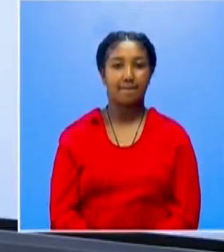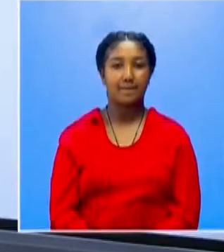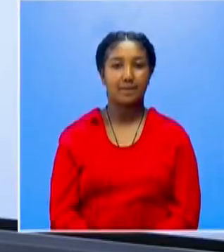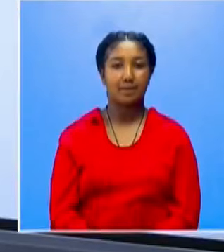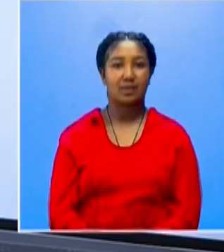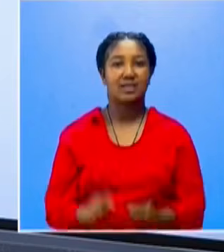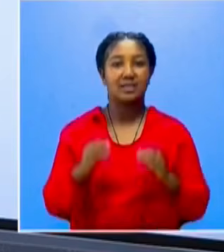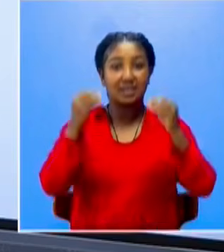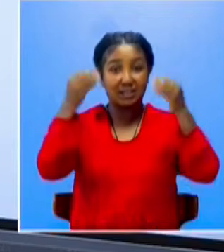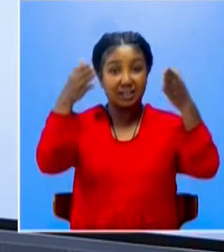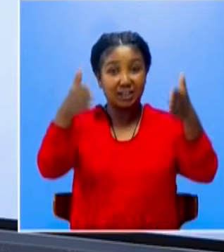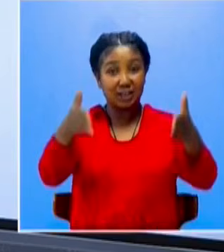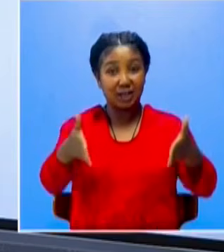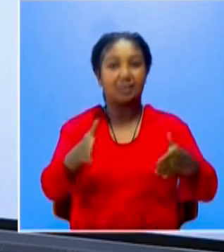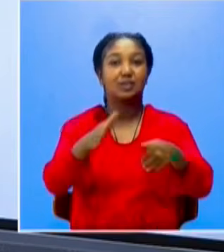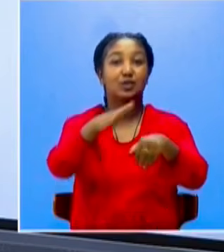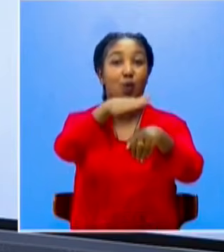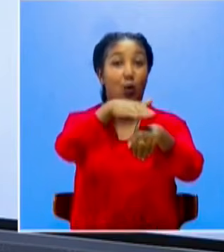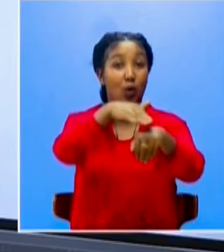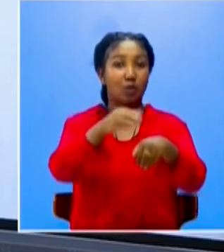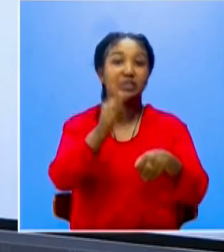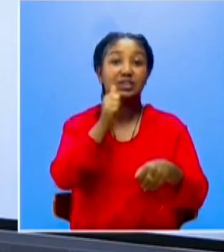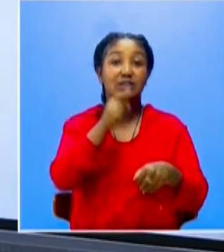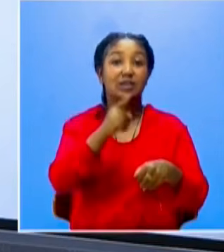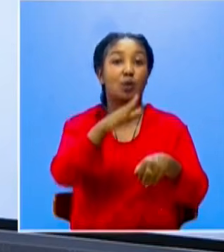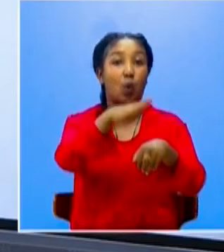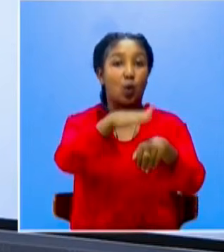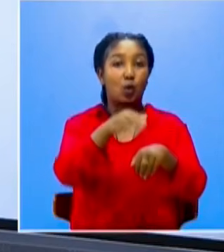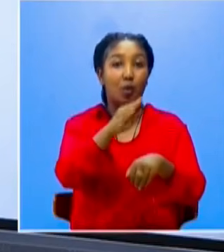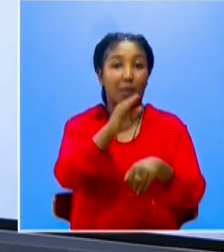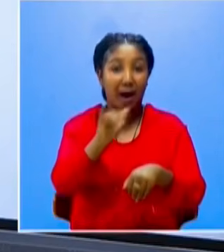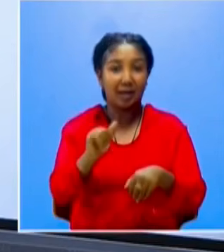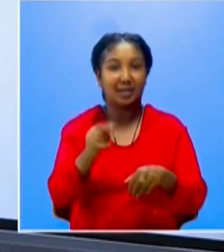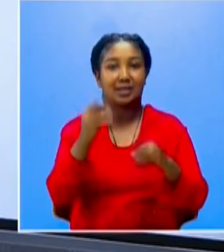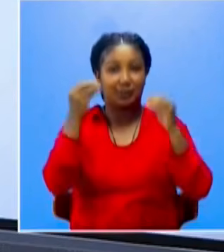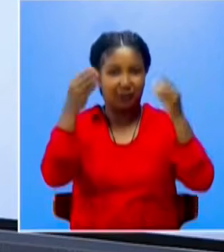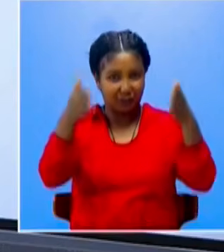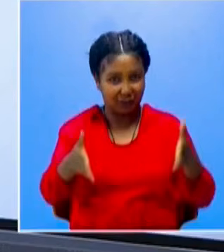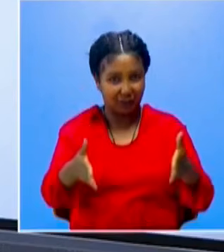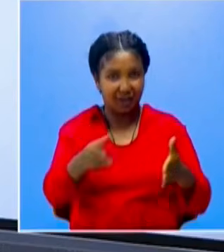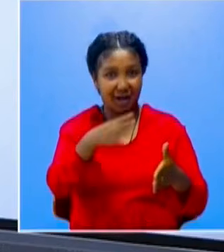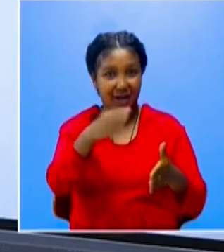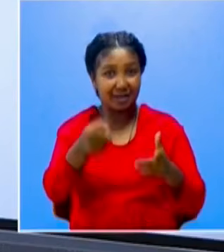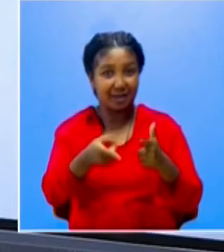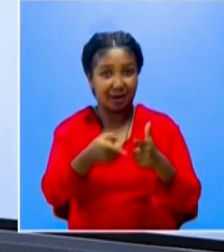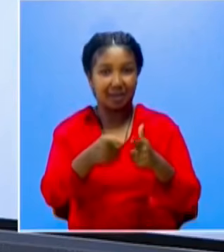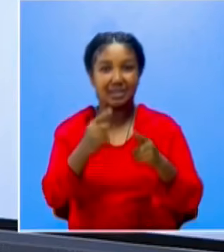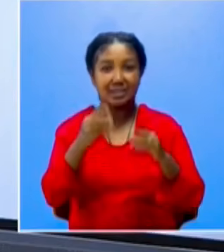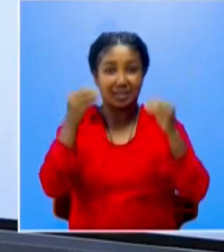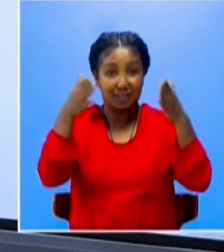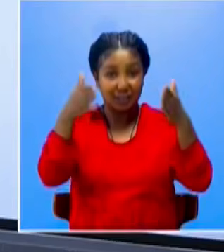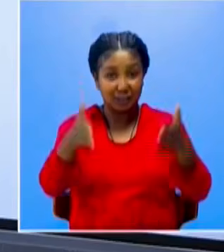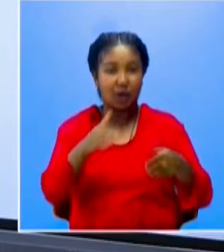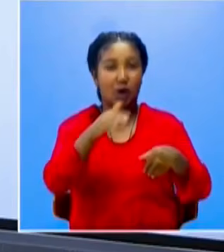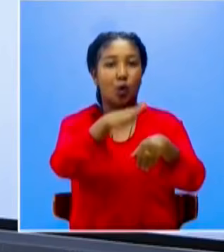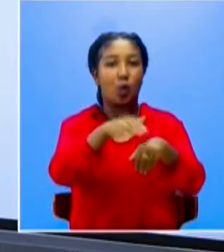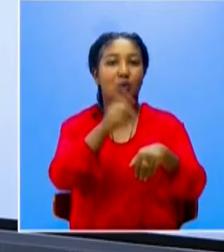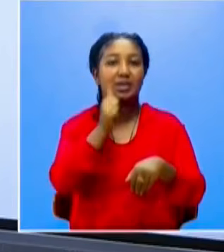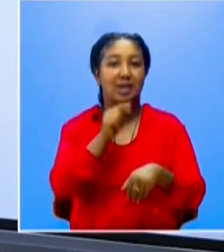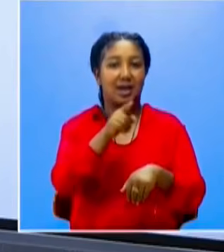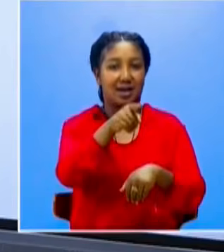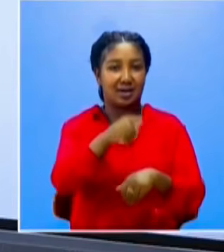The teacher is called, she is called by the teacher and the teacher calls